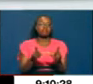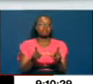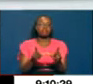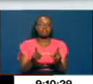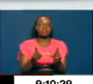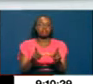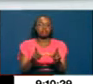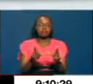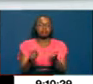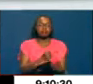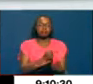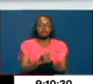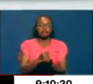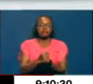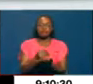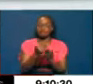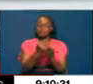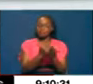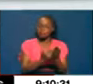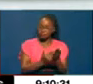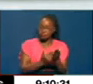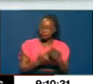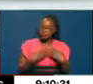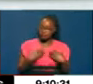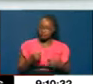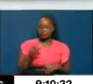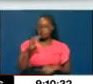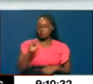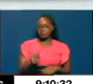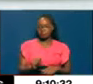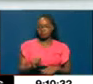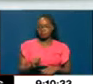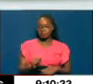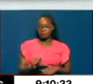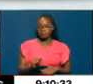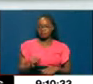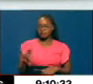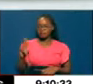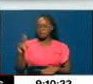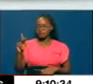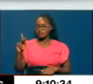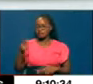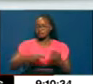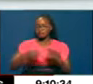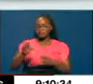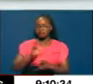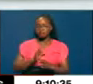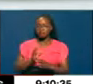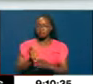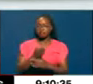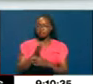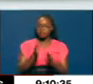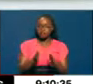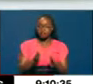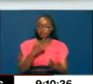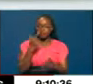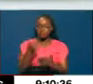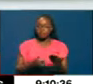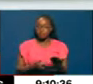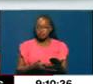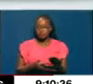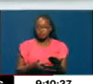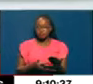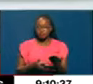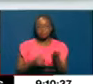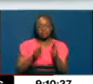passport program. Health Cabinet Secretary Mutahi Kagwe and UK High Commissioner Jane Marriott say that there has been